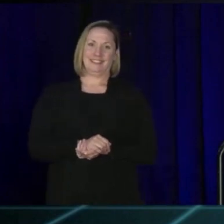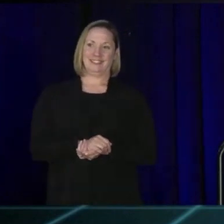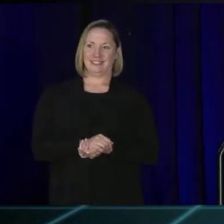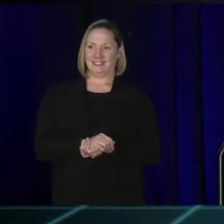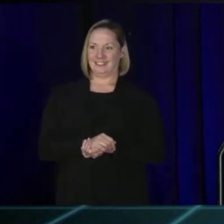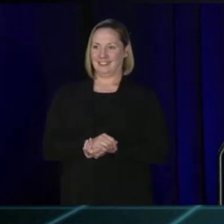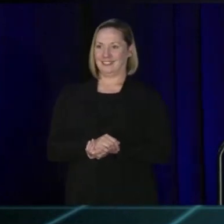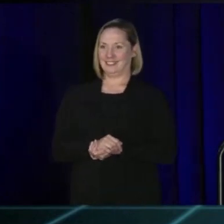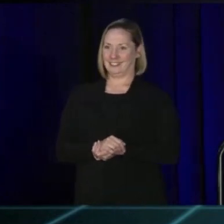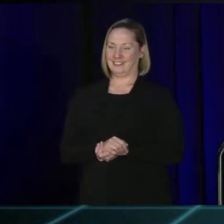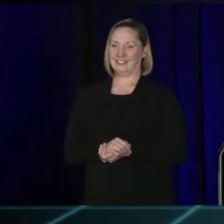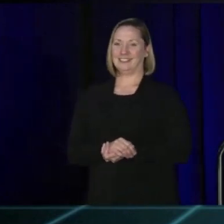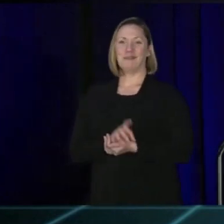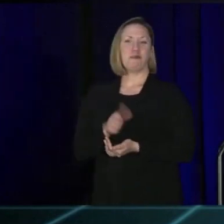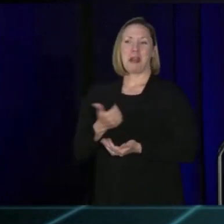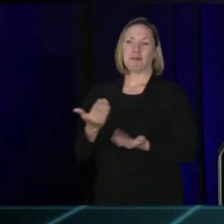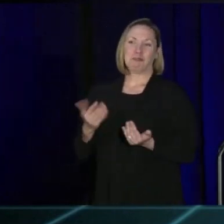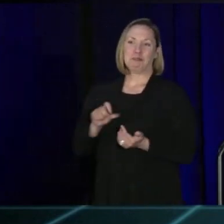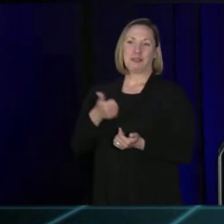Alright, what else?